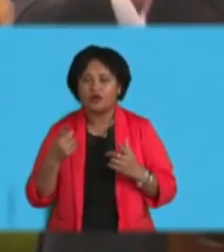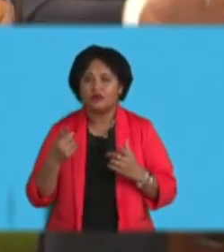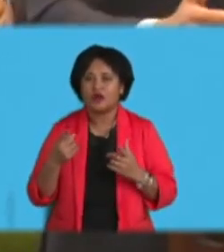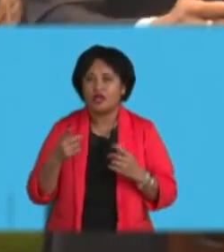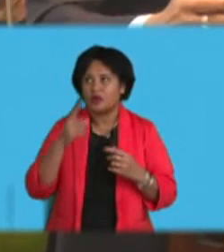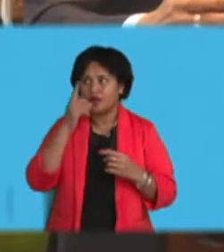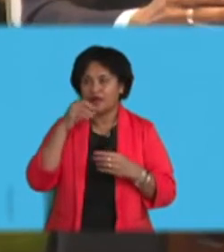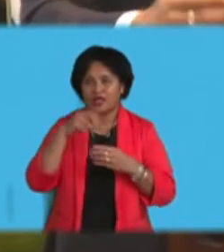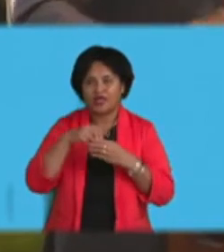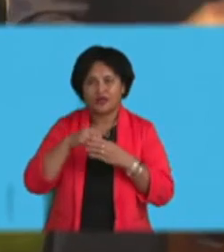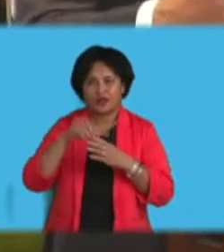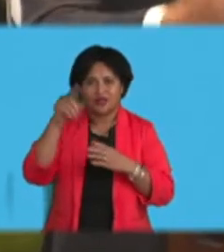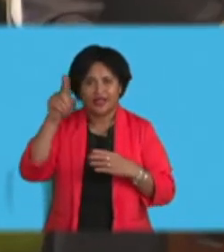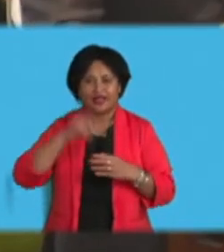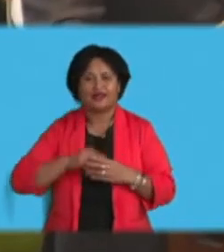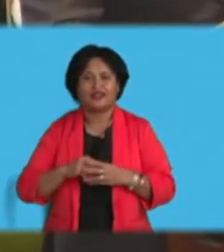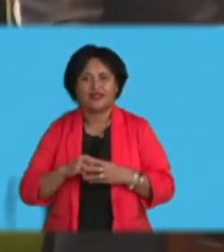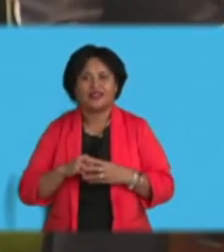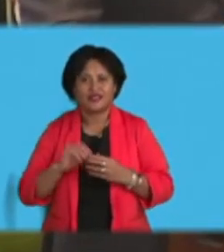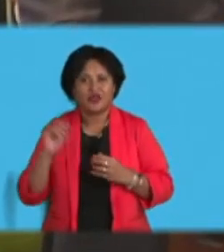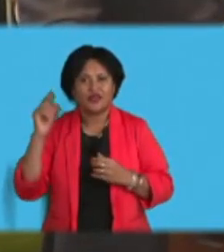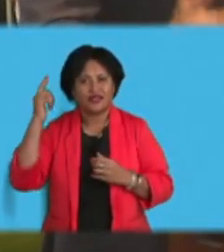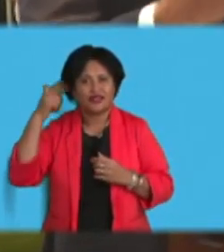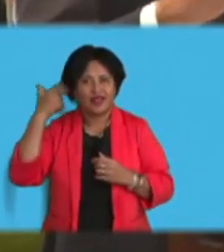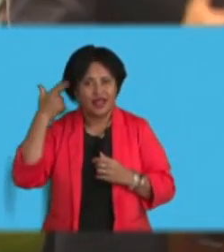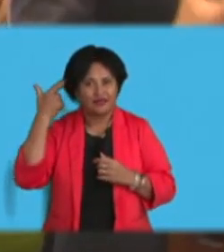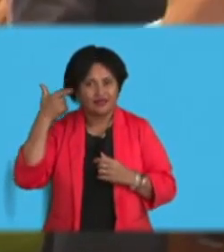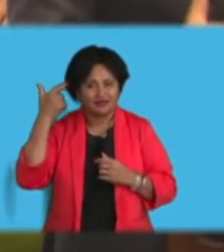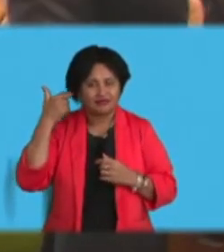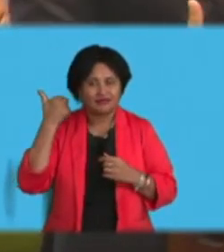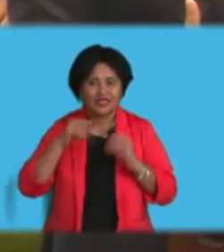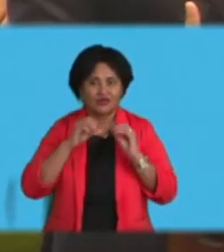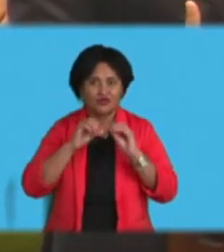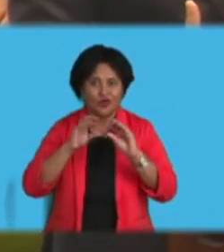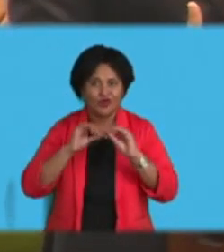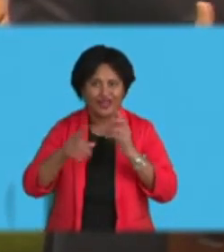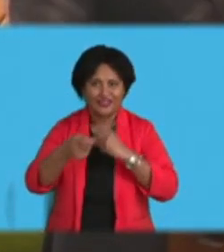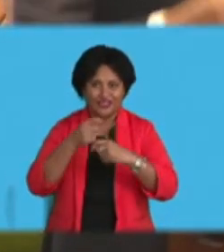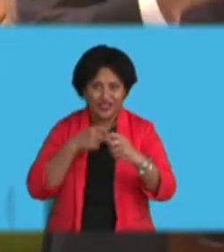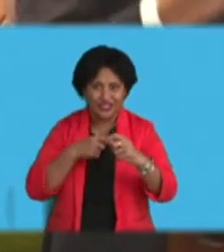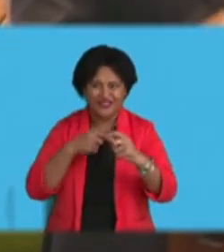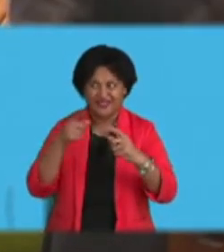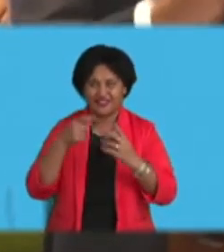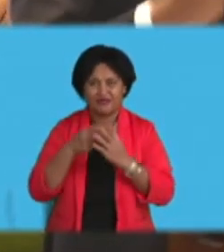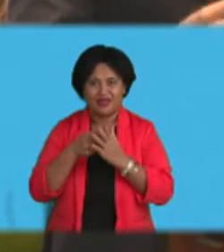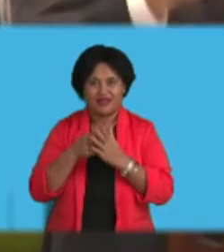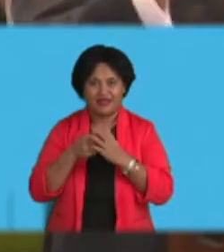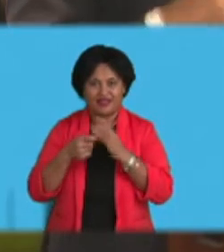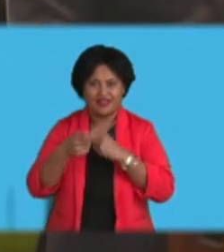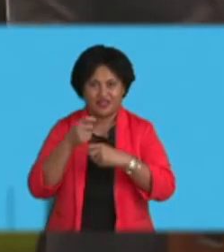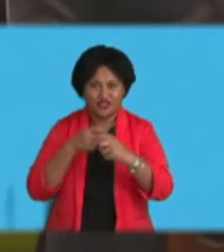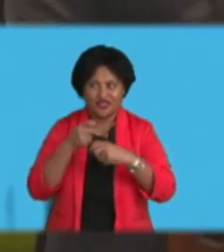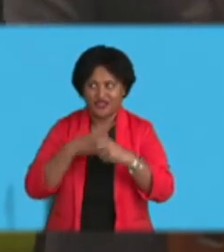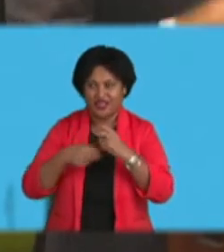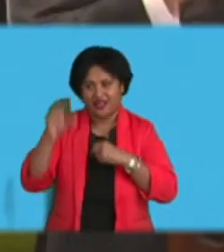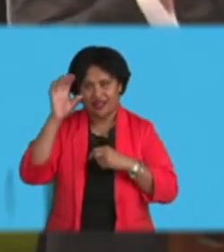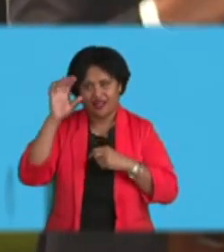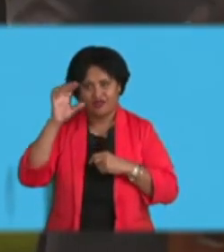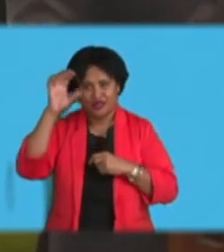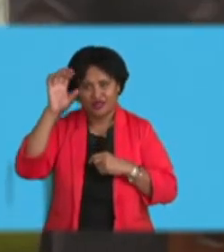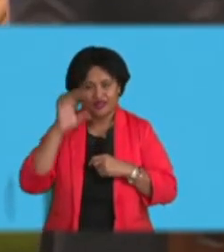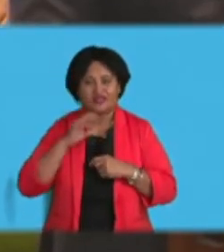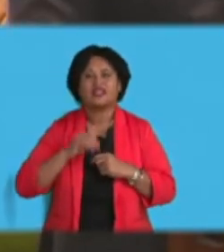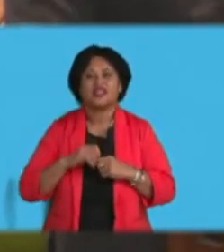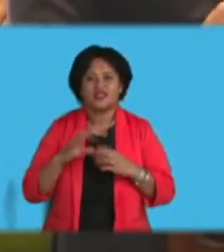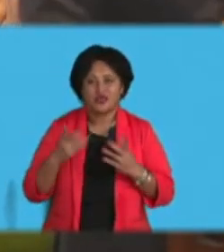putting foot forward into the London Stock Exchange, and with the right rules and regulations in place, it makes Fiji attractive for